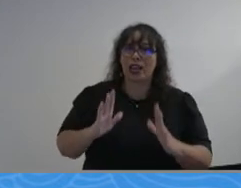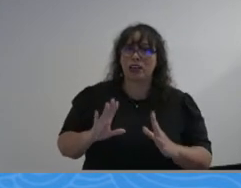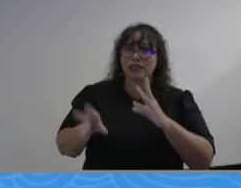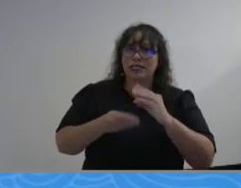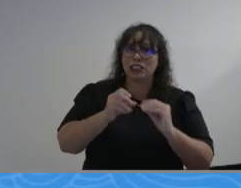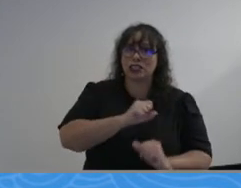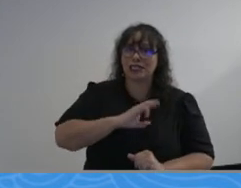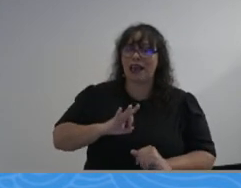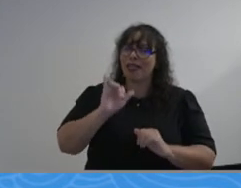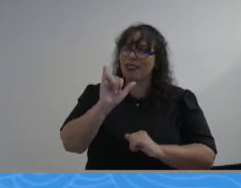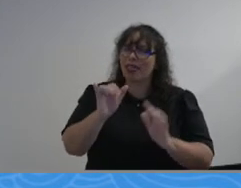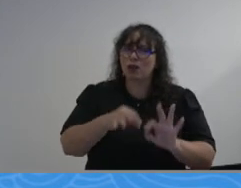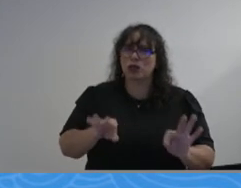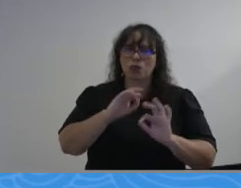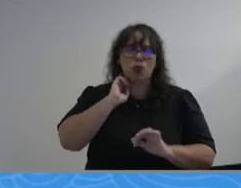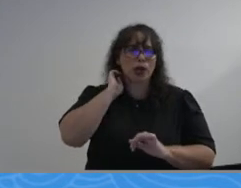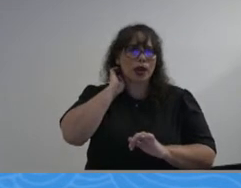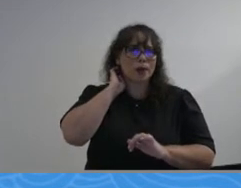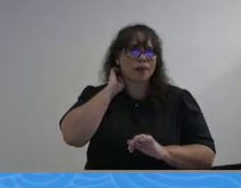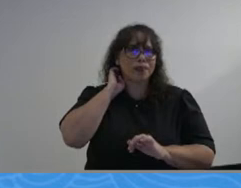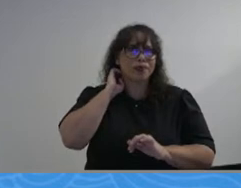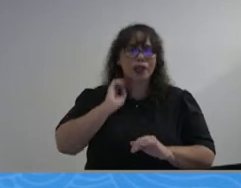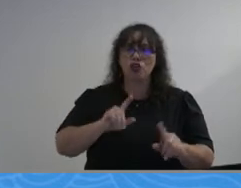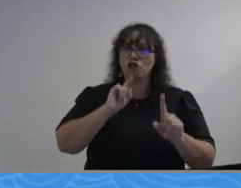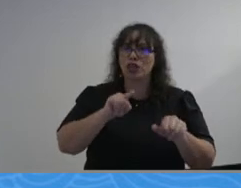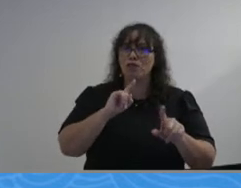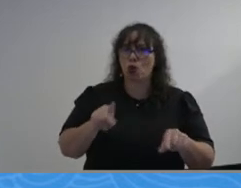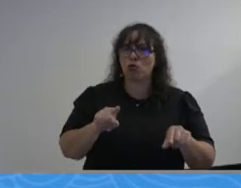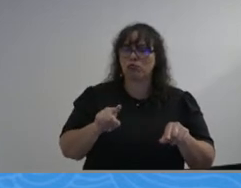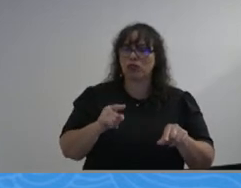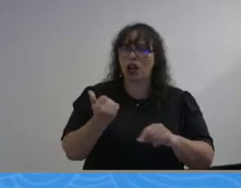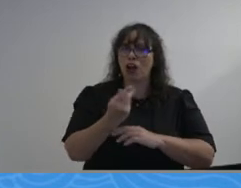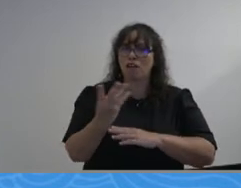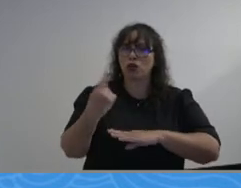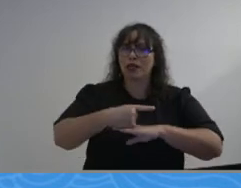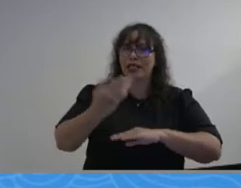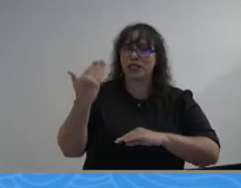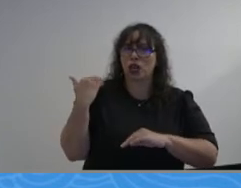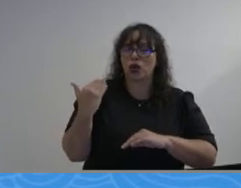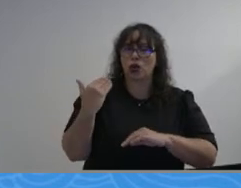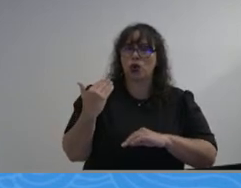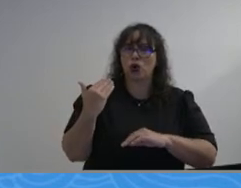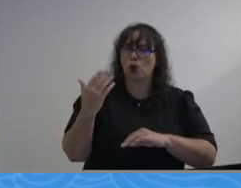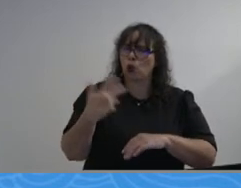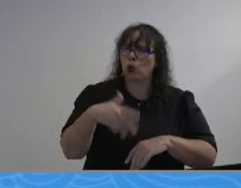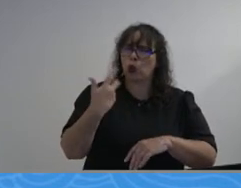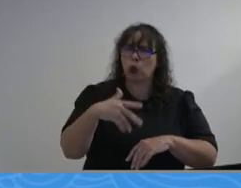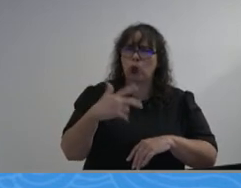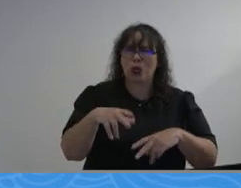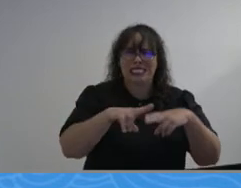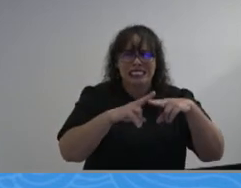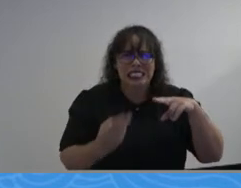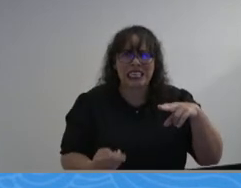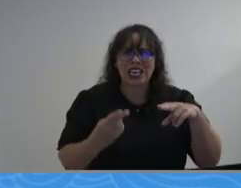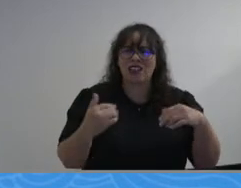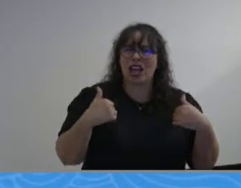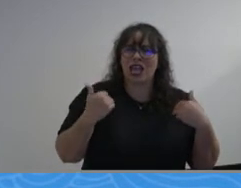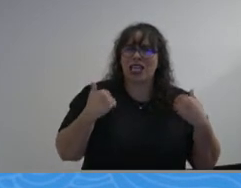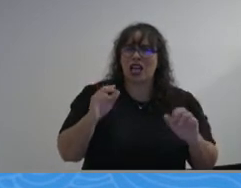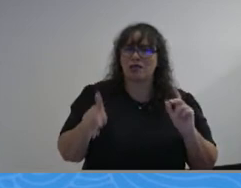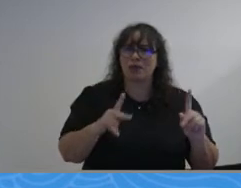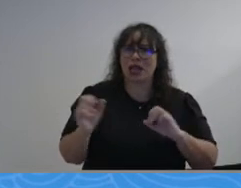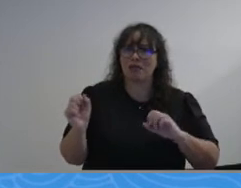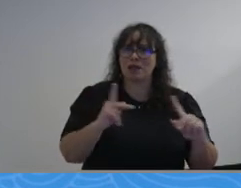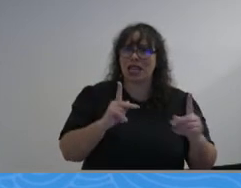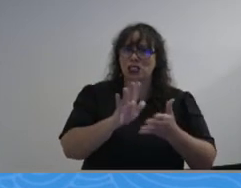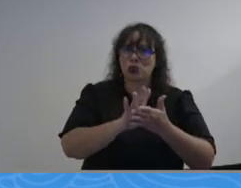there was a report that came out just a couple of days ago that showed that there's been a significant decrease in the number of young people who've come back to school